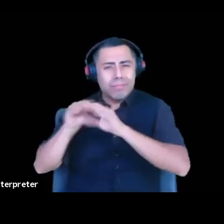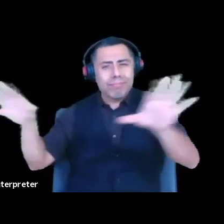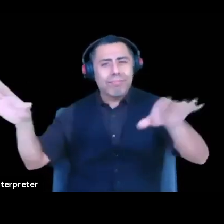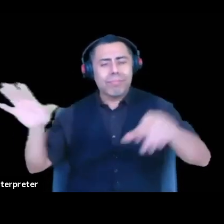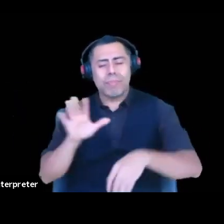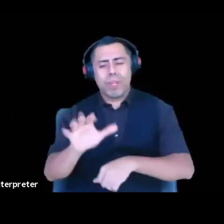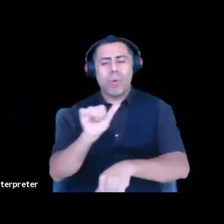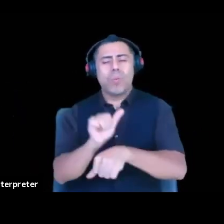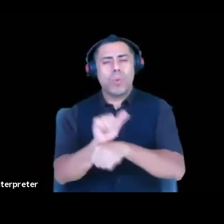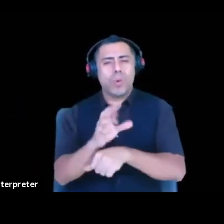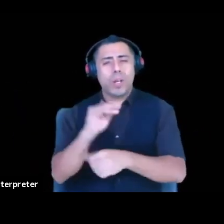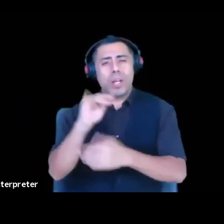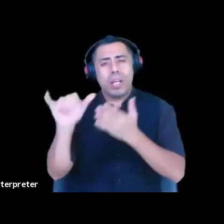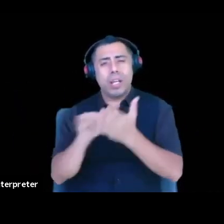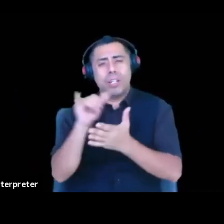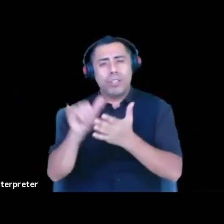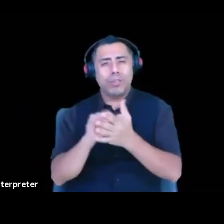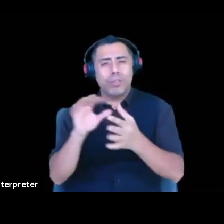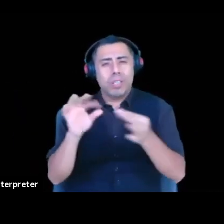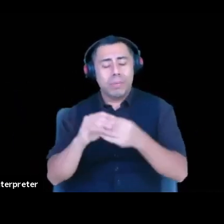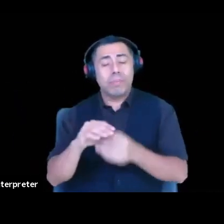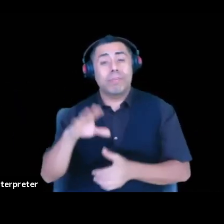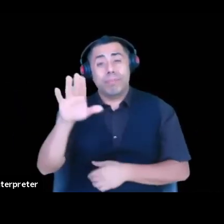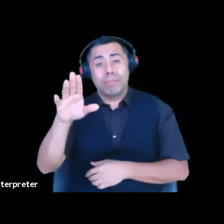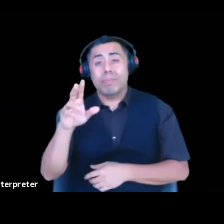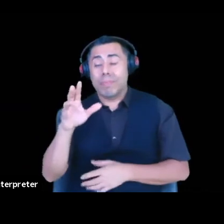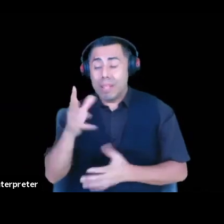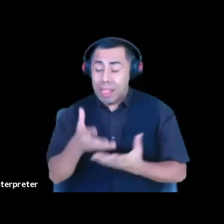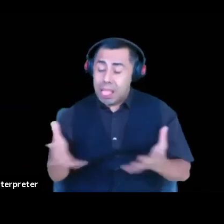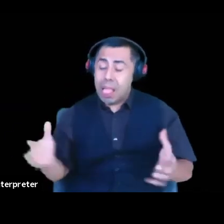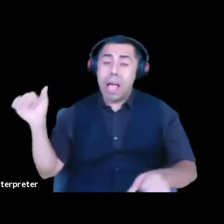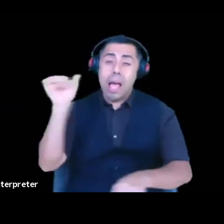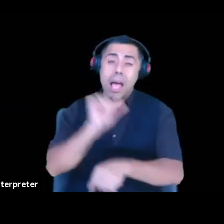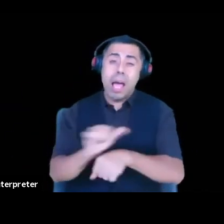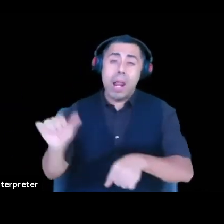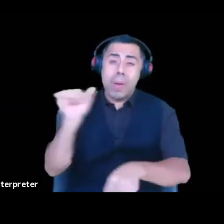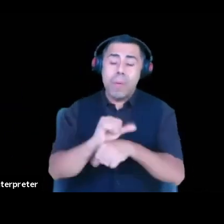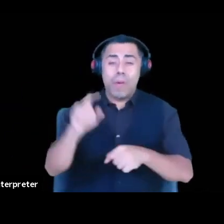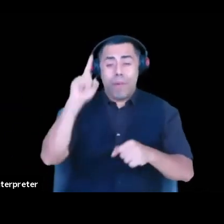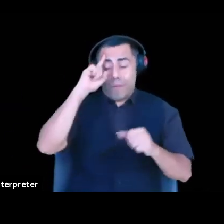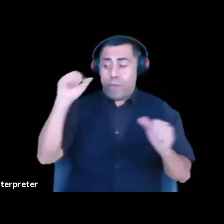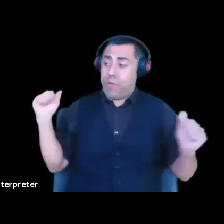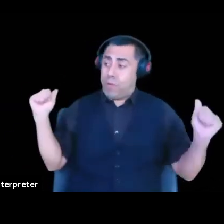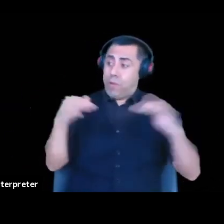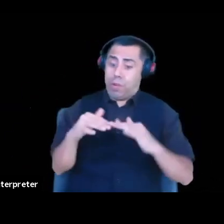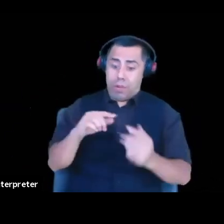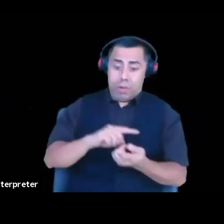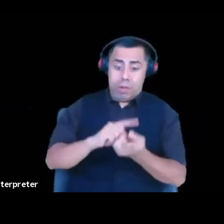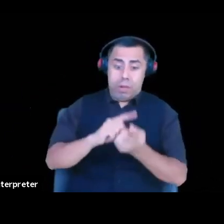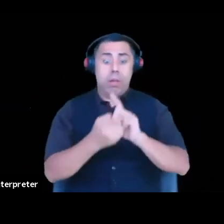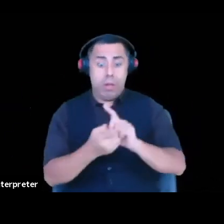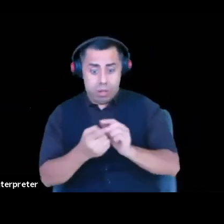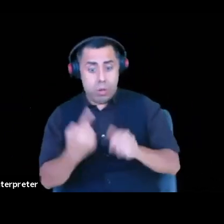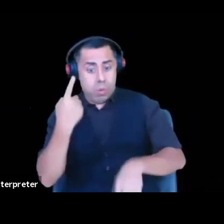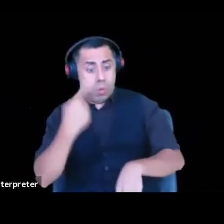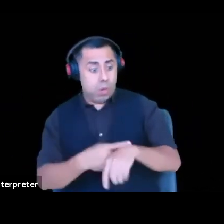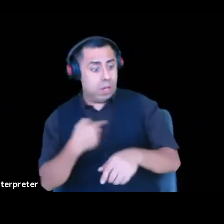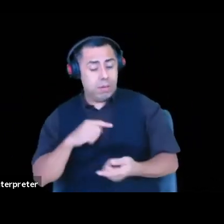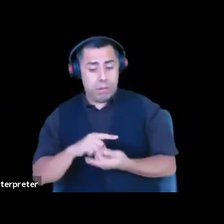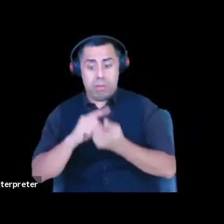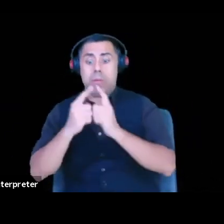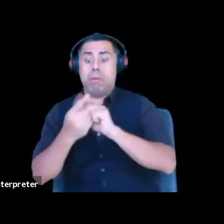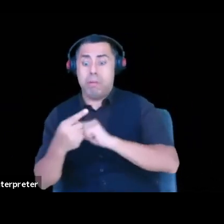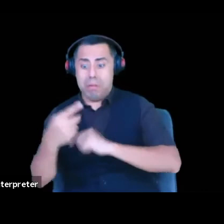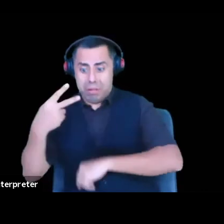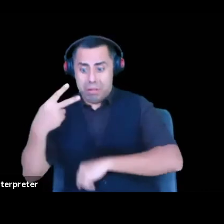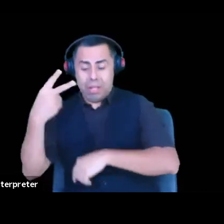major convening, not just once, but twice. And we are deeply moved by so many of you who have stood with us as we reimagined